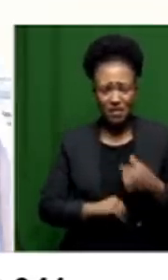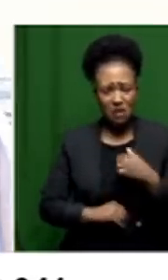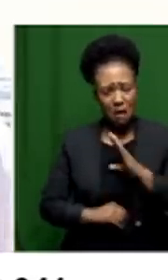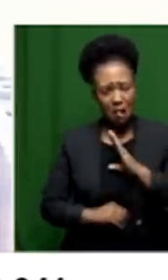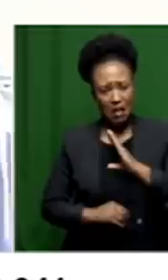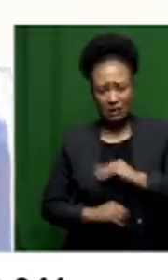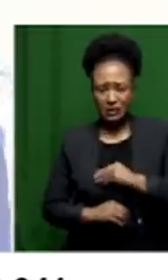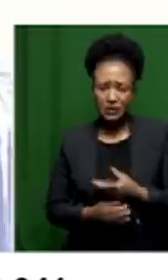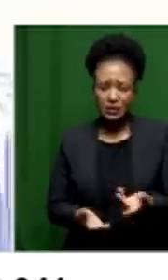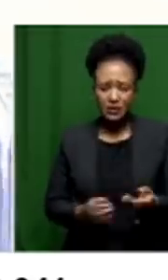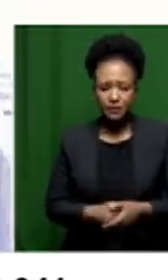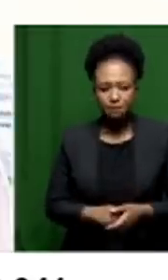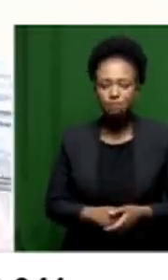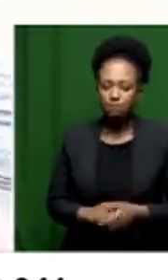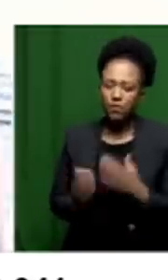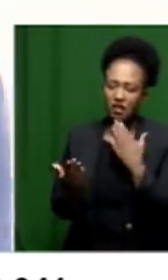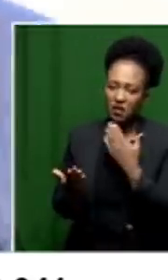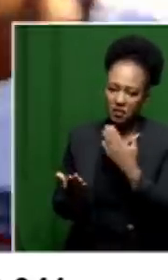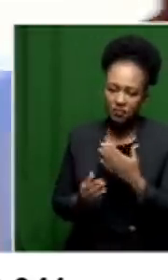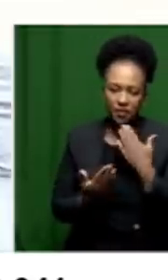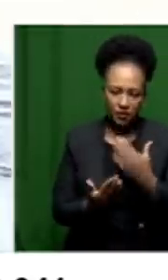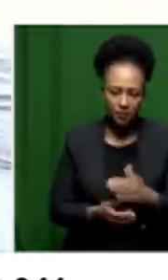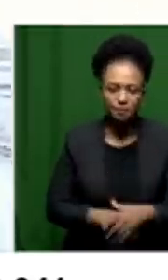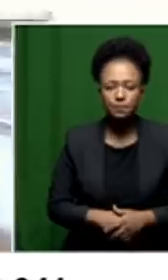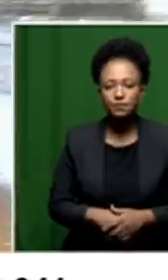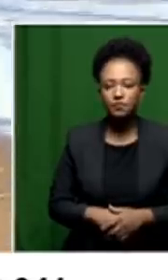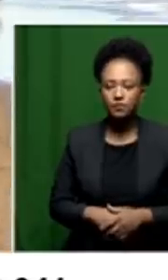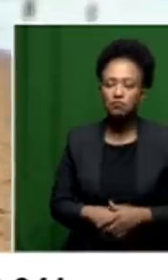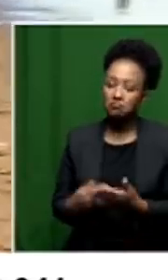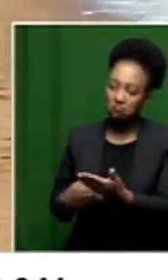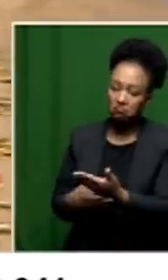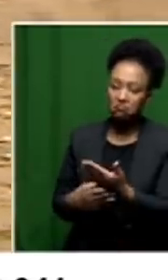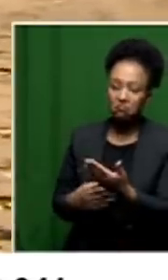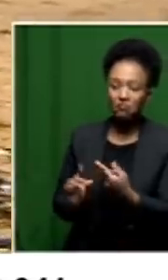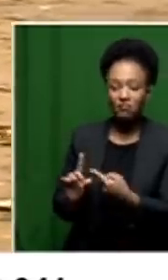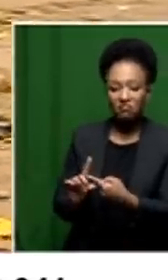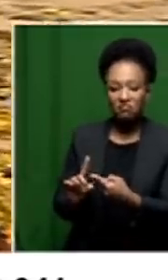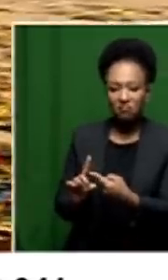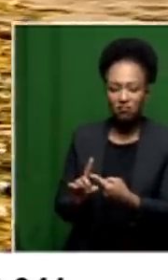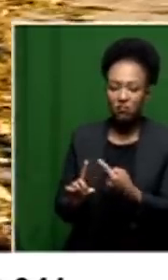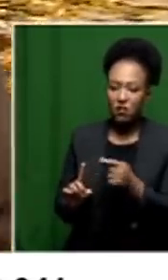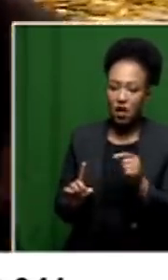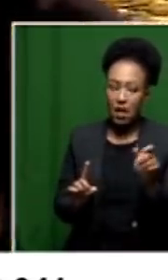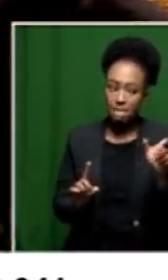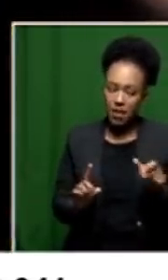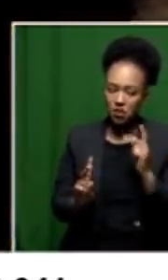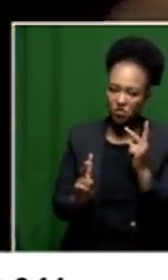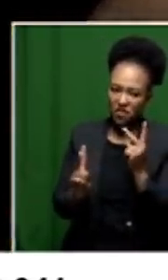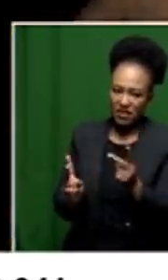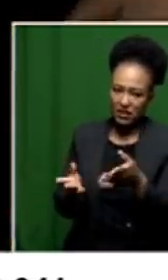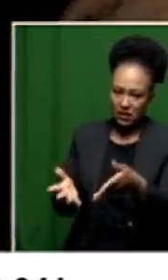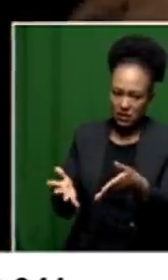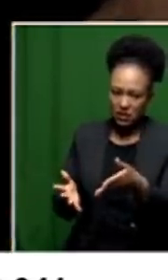devastating just seeing this. Thank you, Katlego. Thank you very much. Well, there you have it, Sakina. That's just one of the holiday makers who had come